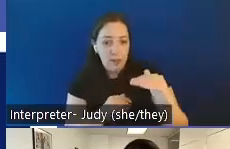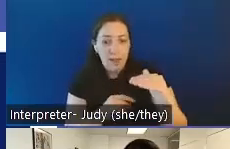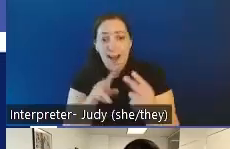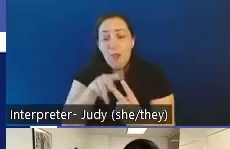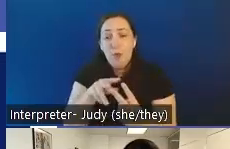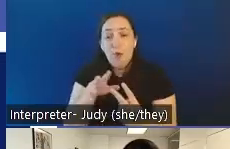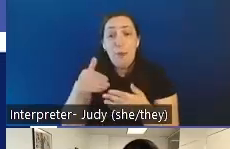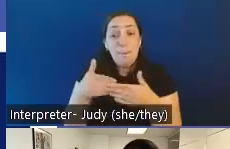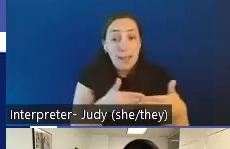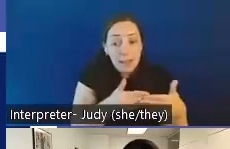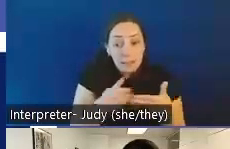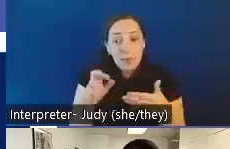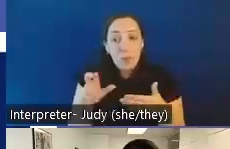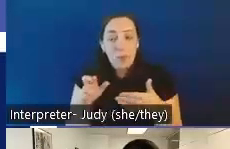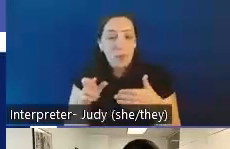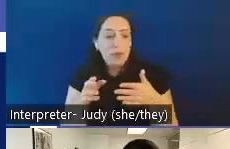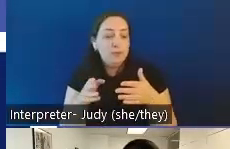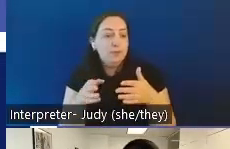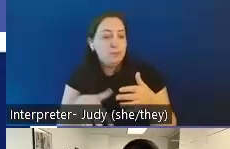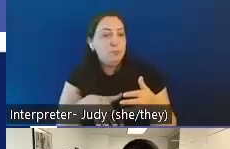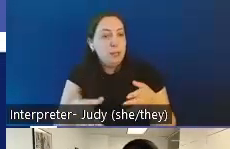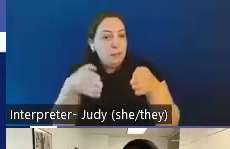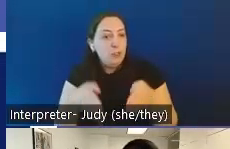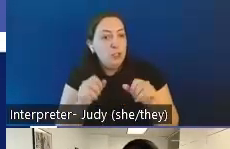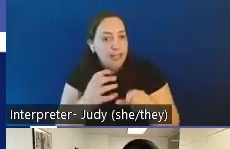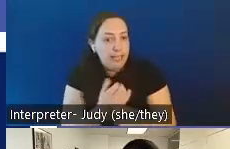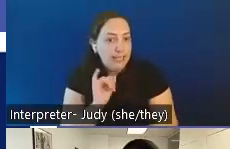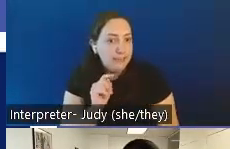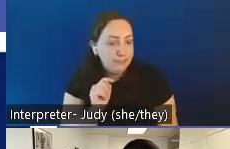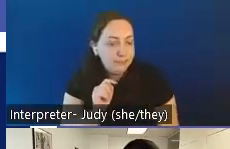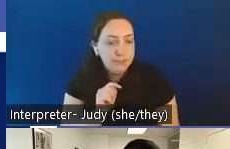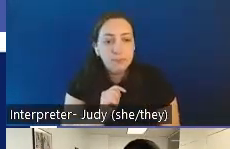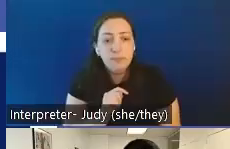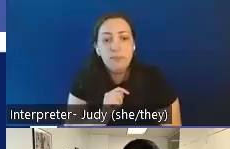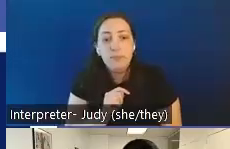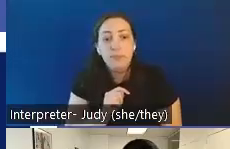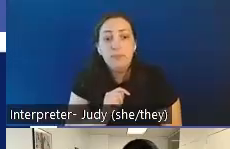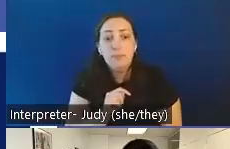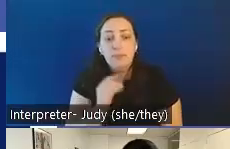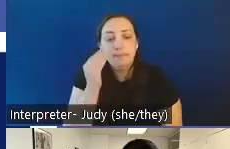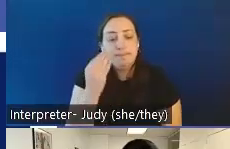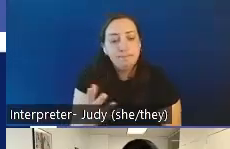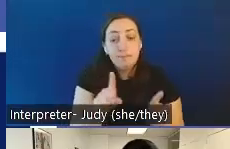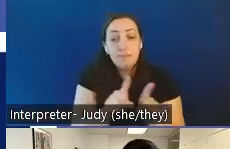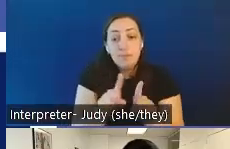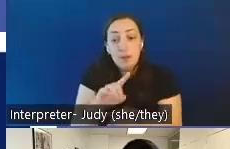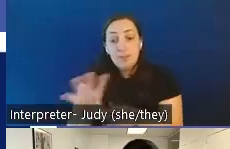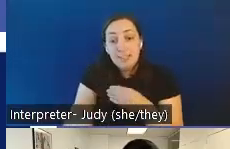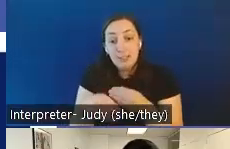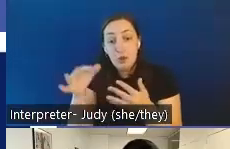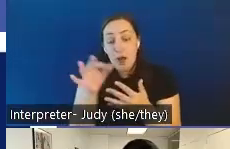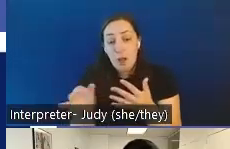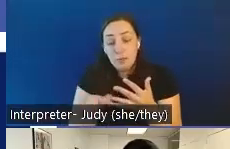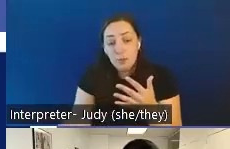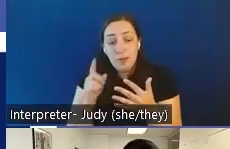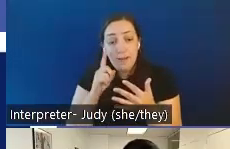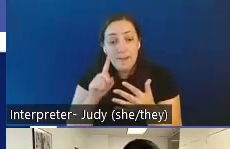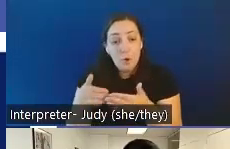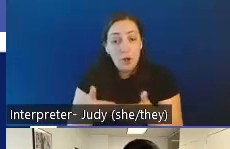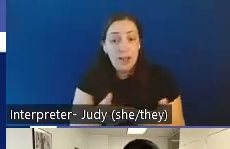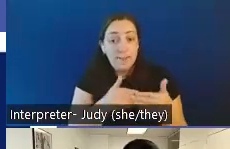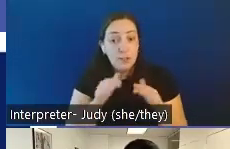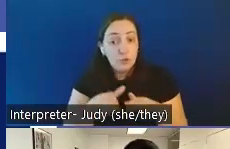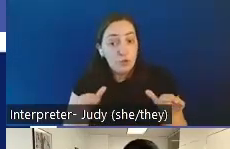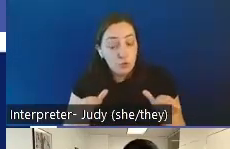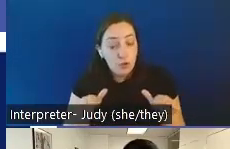it or the mom can get it. And you can see the time frames. I will note we actually have an additional option for infants and children this year.